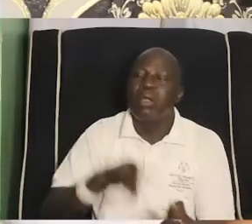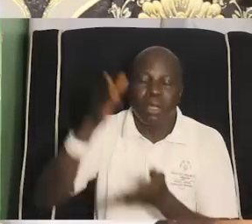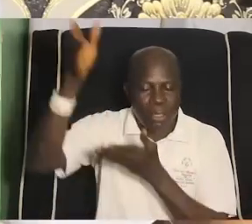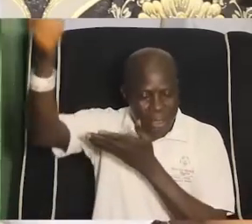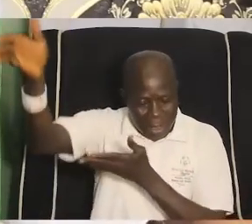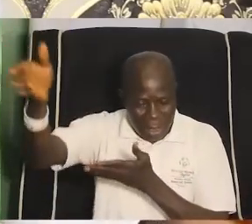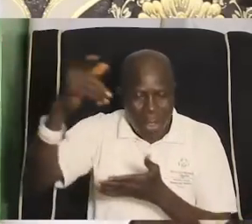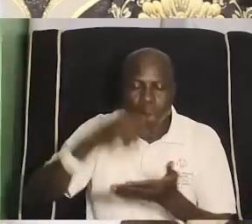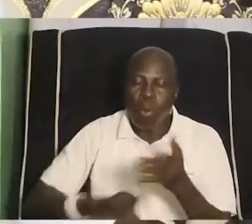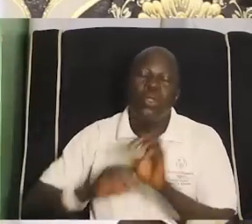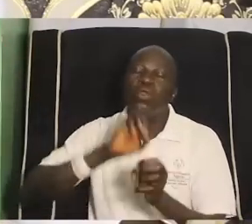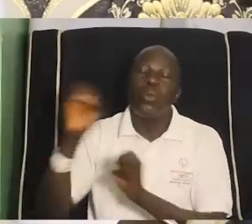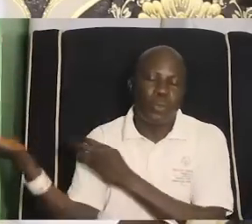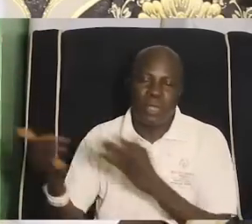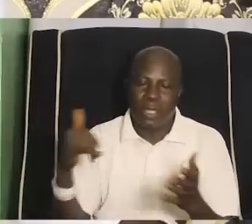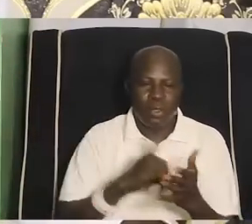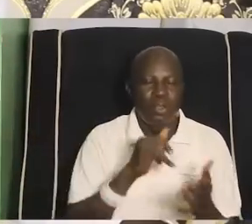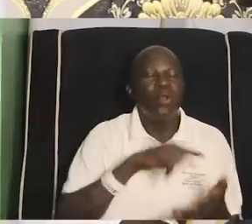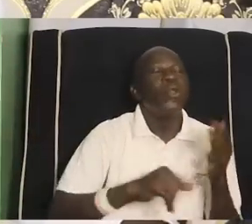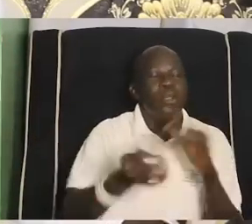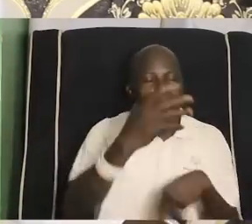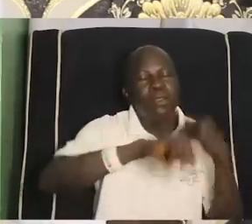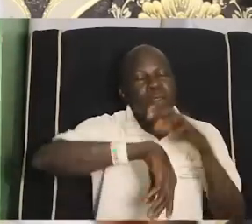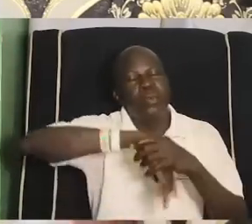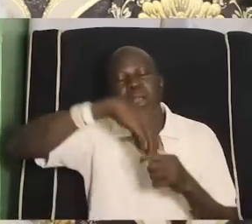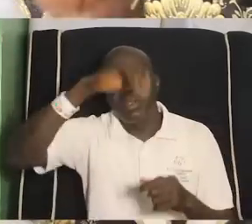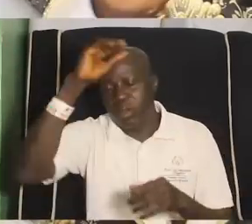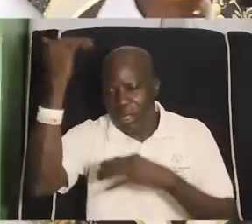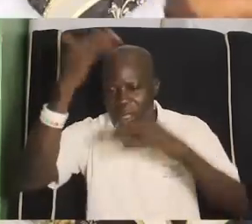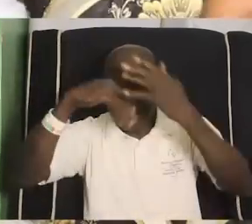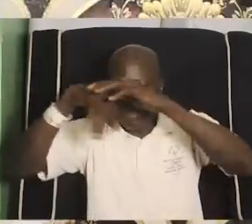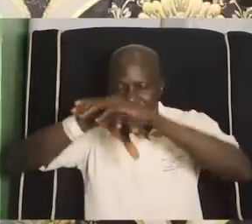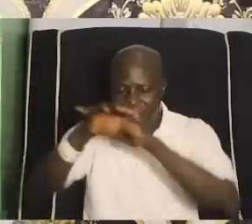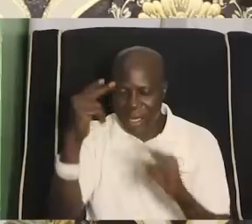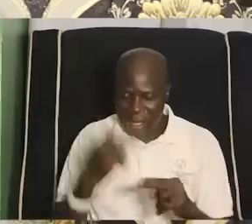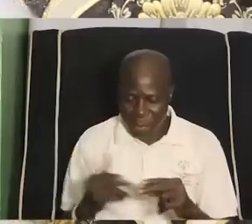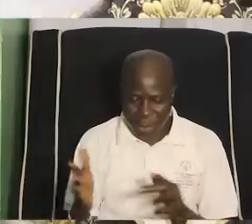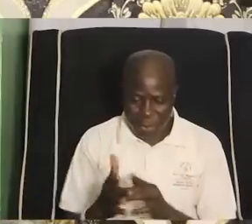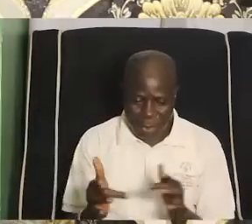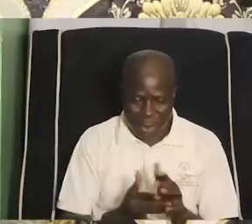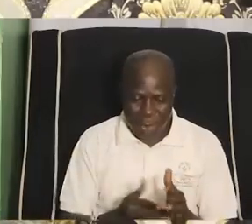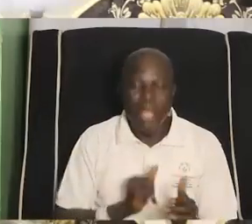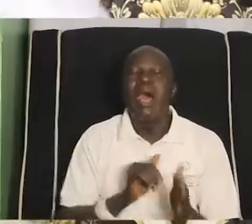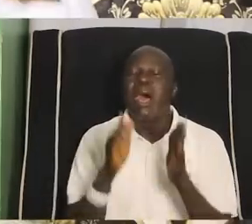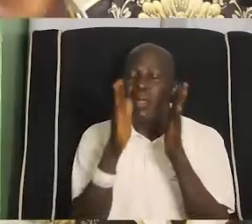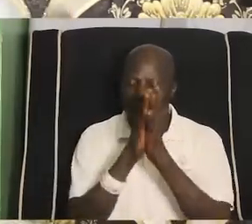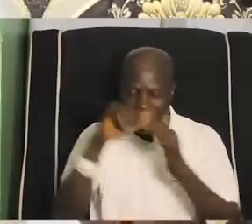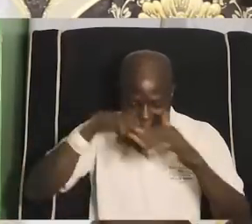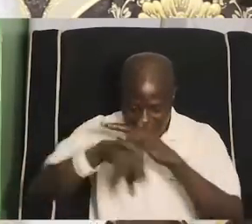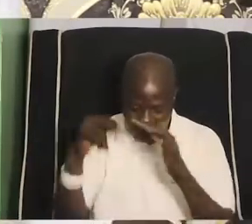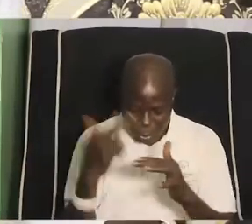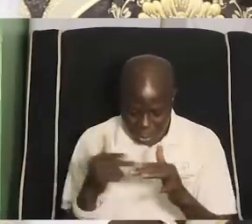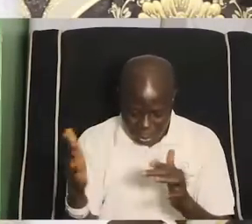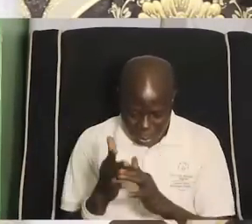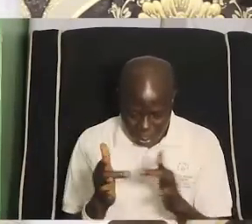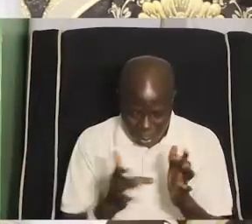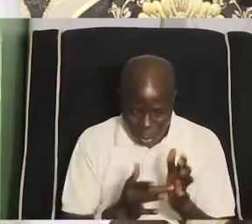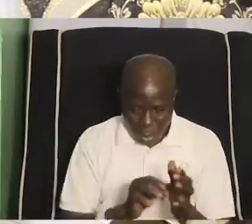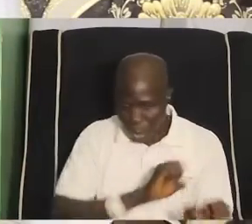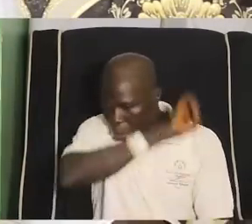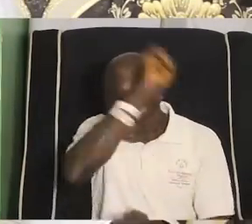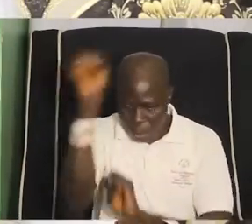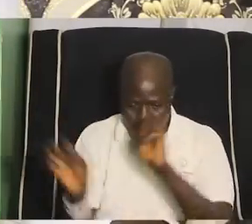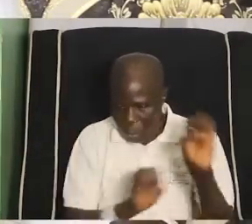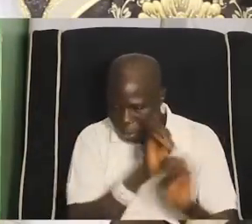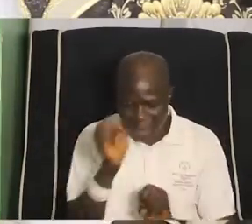the tree. What will come to the world with? What will take it? In the name of Jesus. I pray in the name